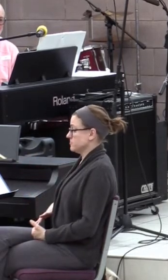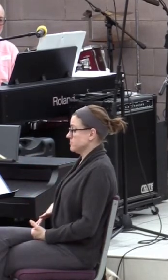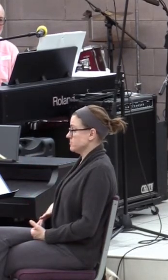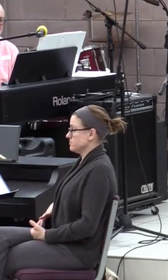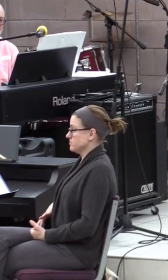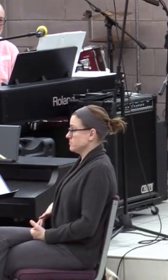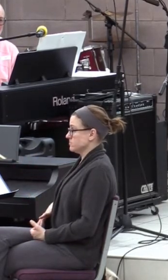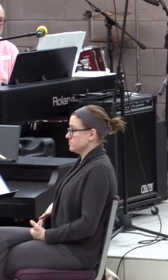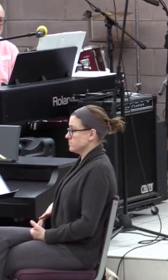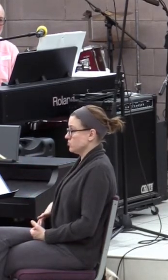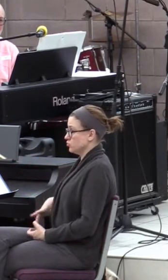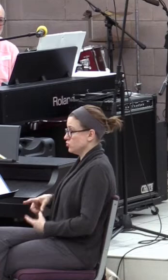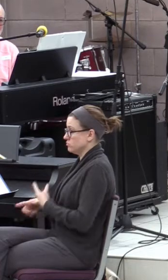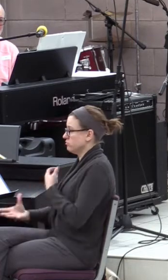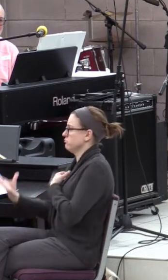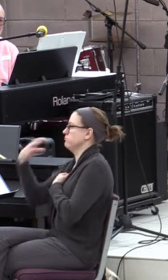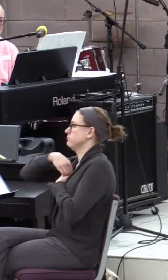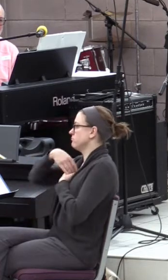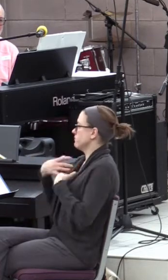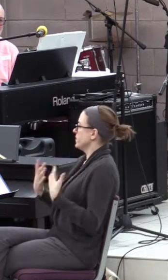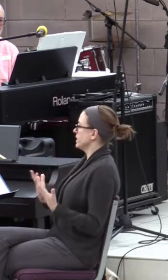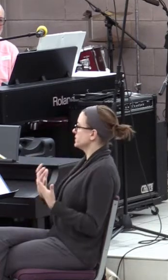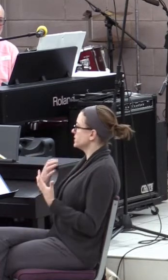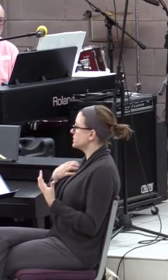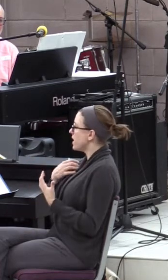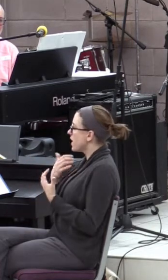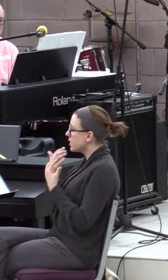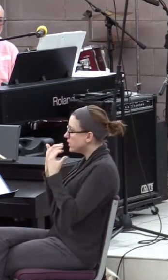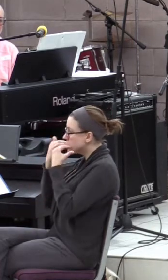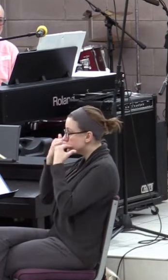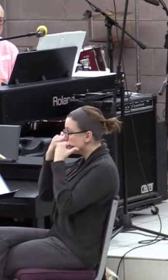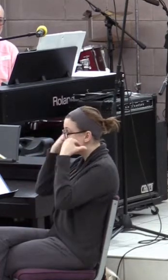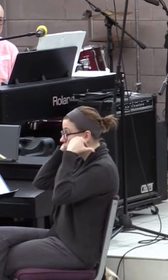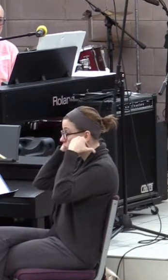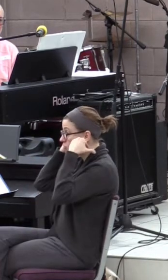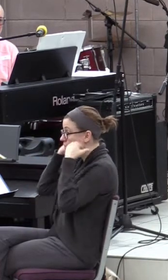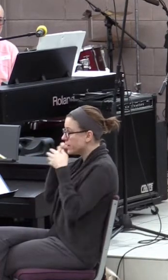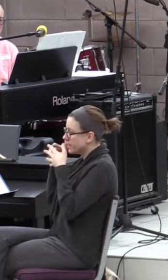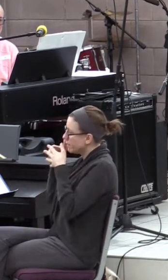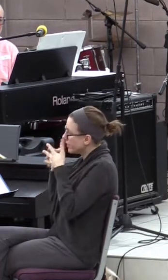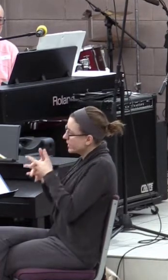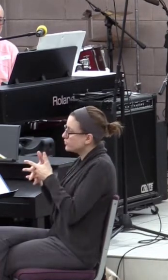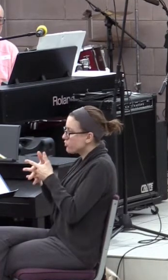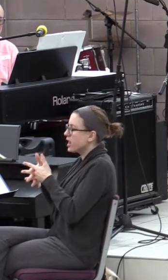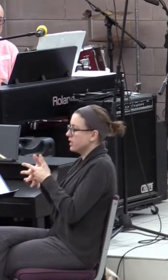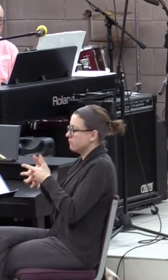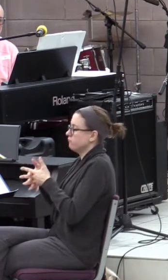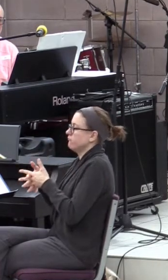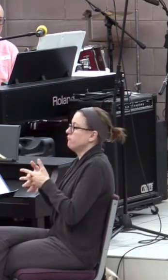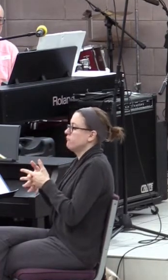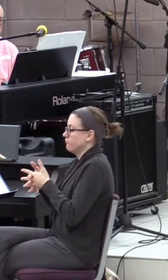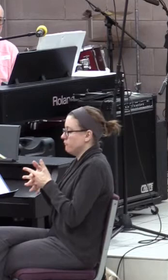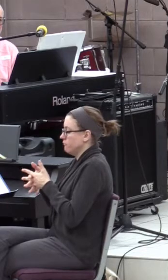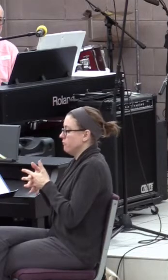to exist and consume and penetrate. And